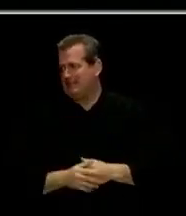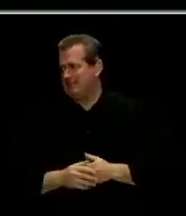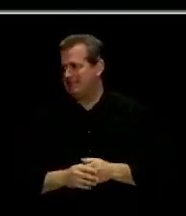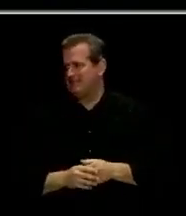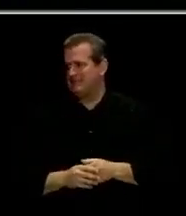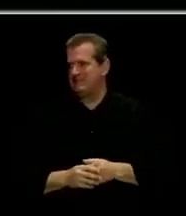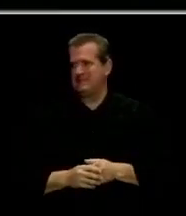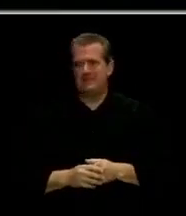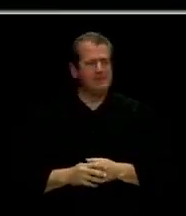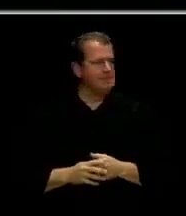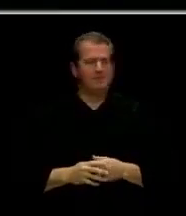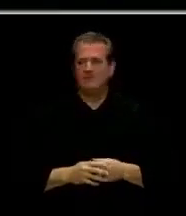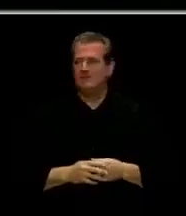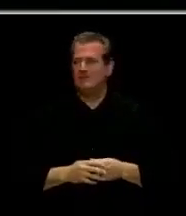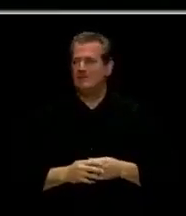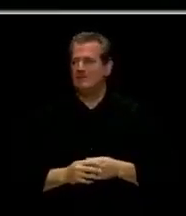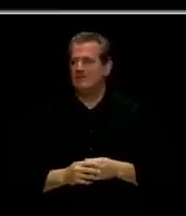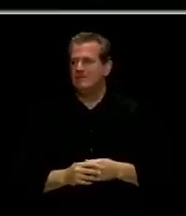And